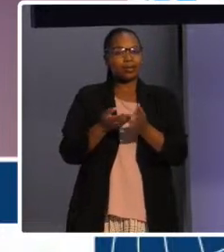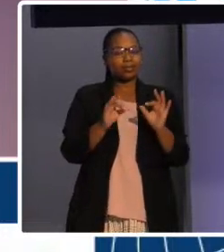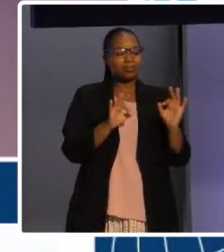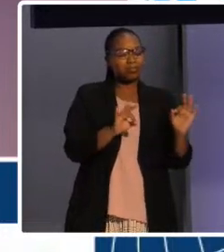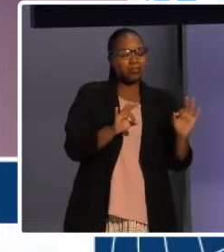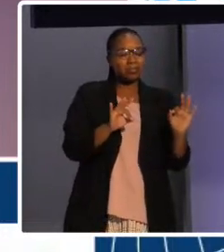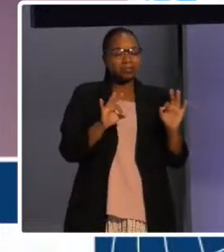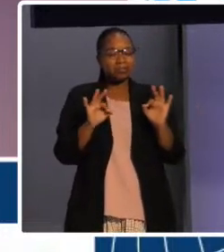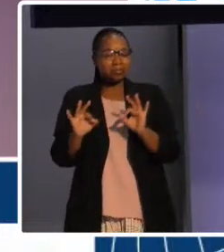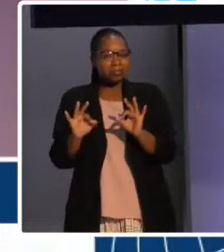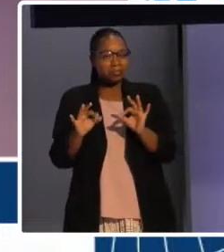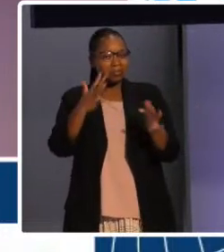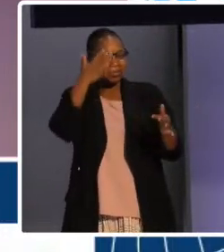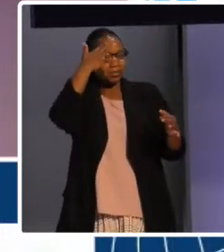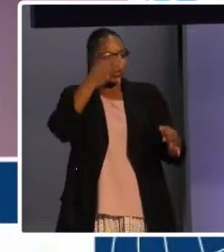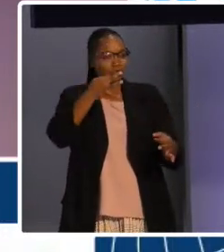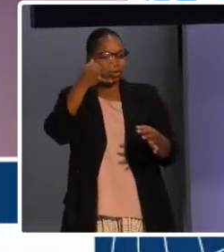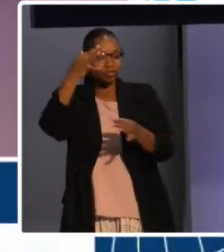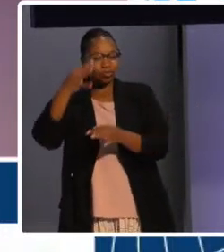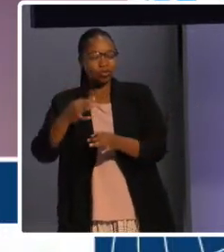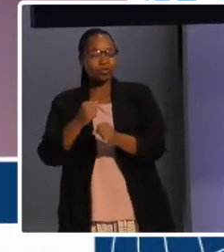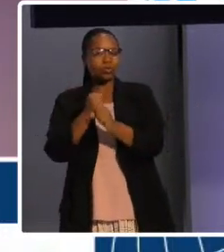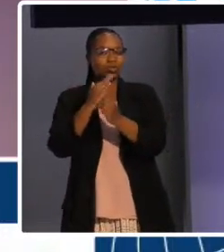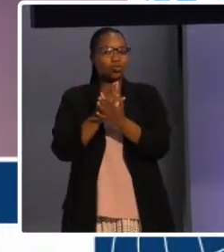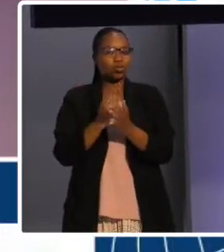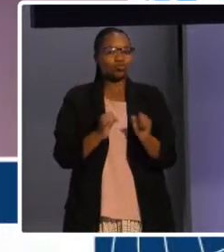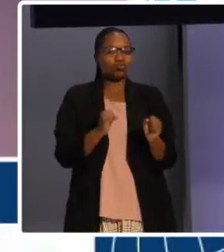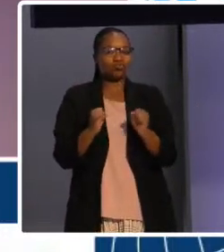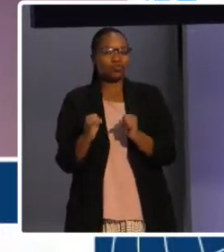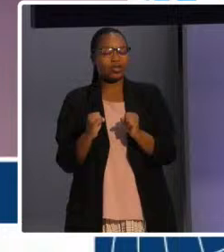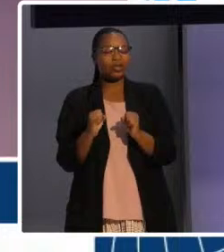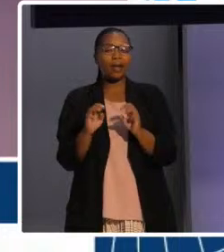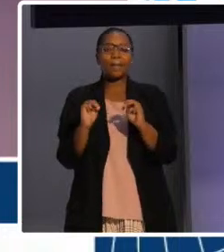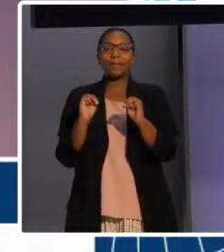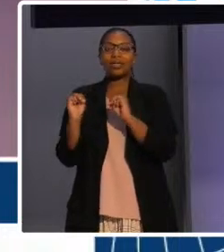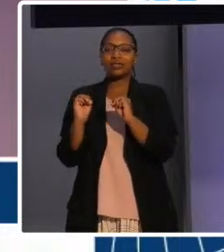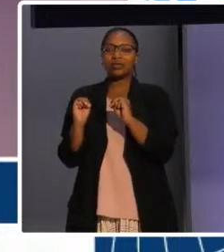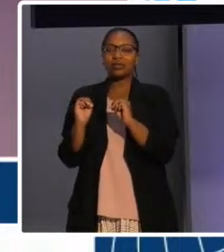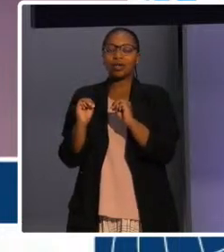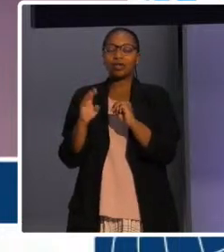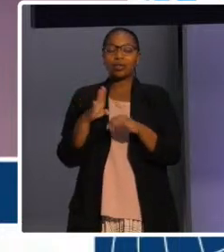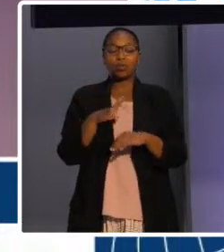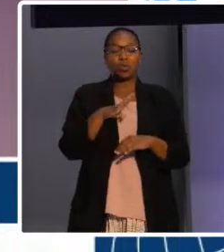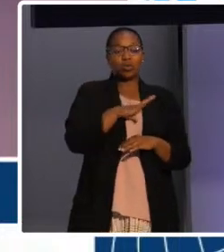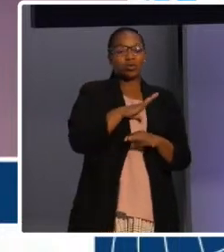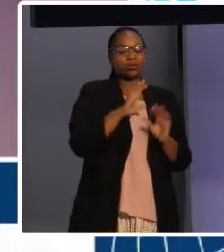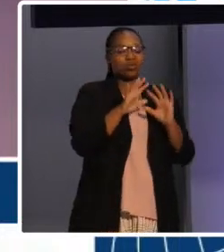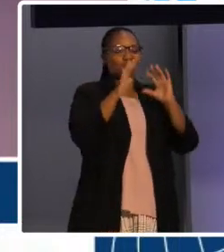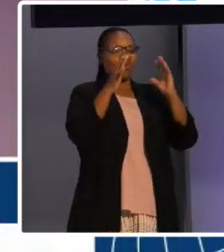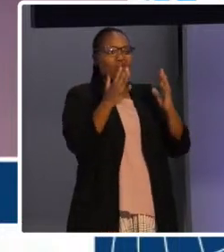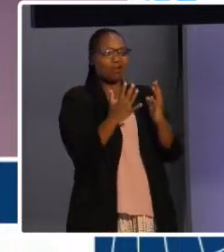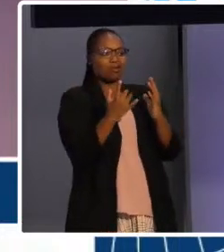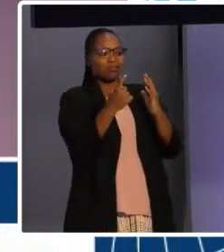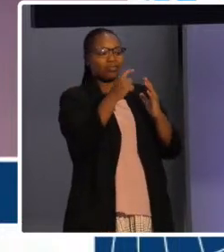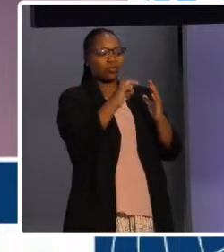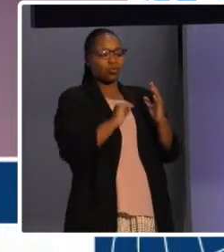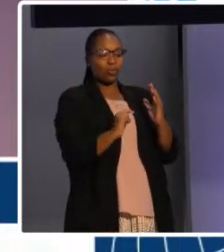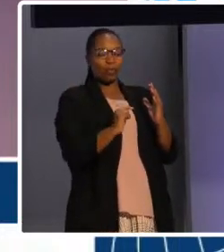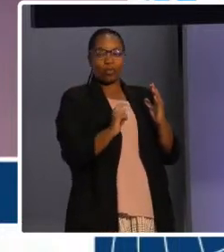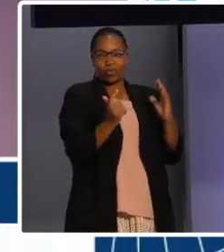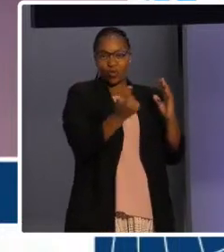for strengthening election management bodies around the world. Lastly, I